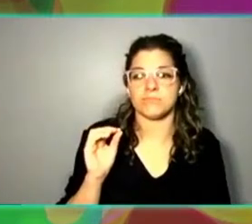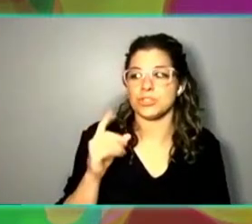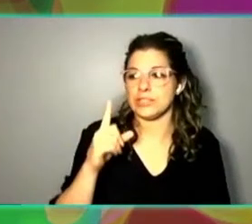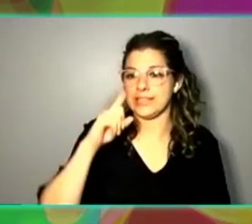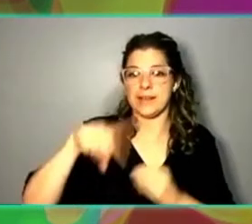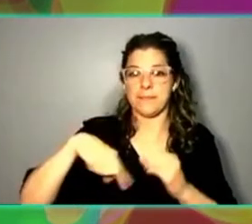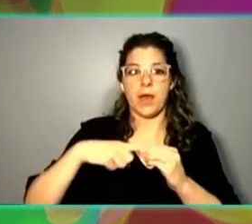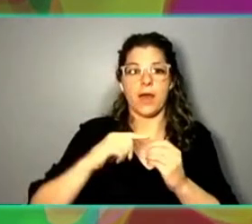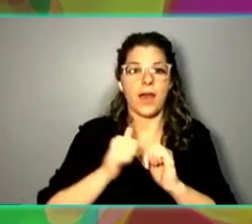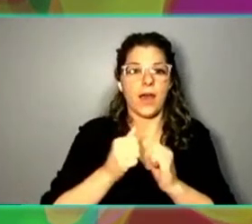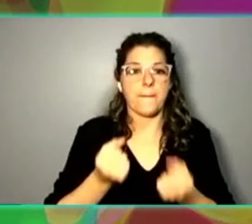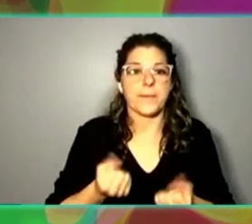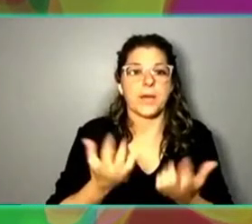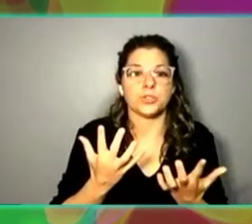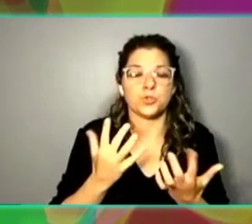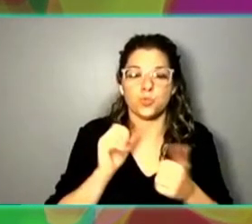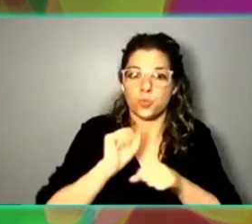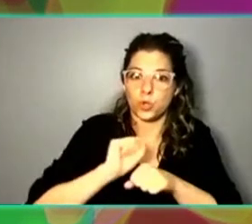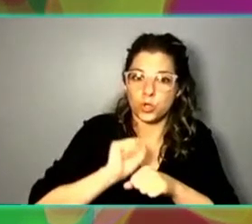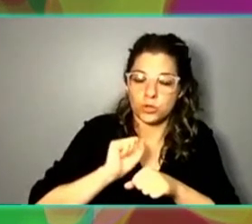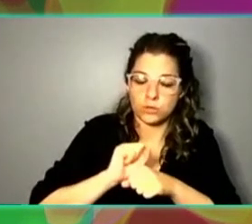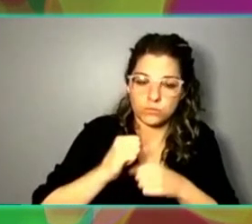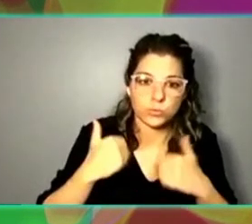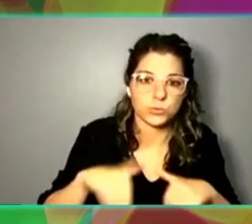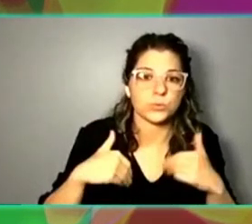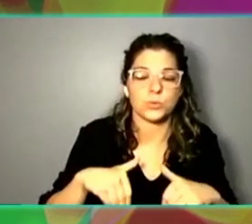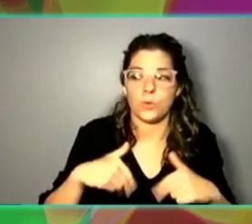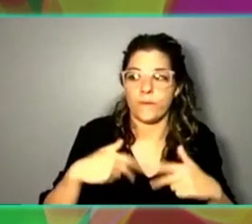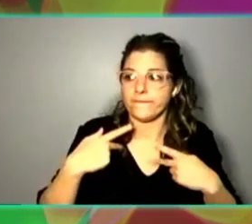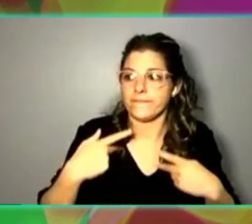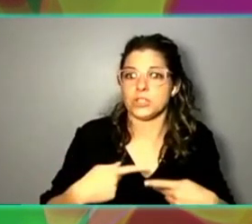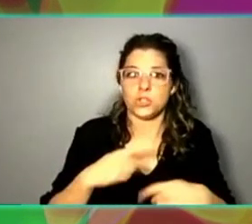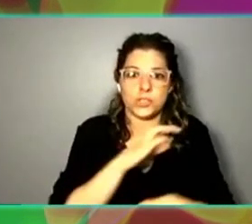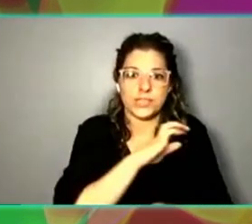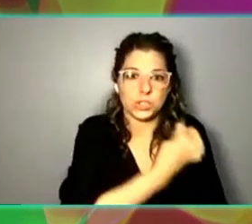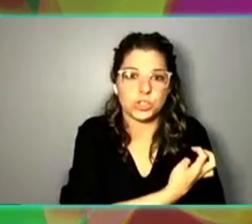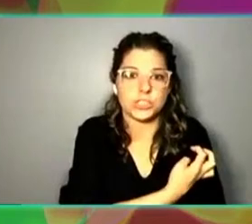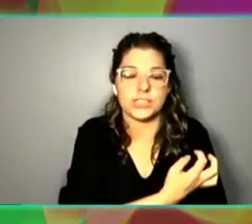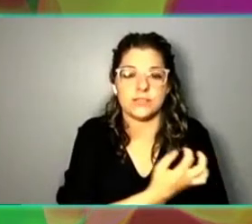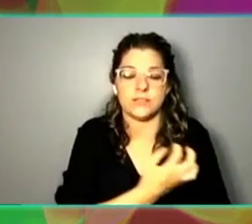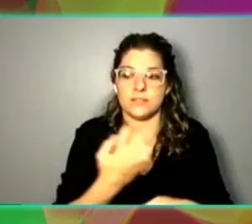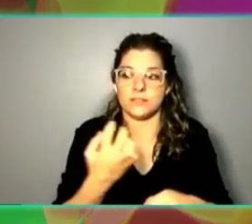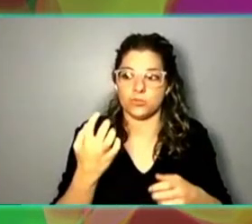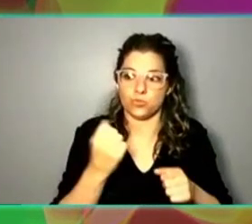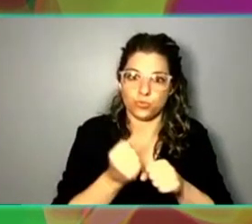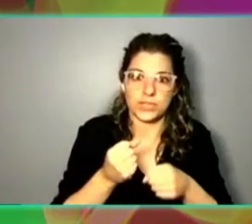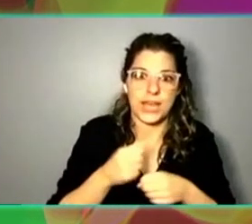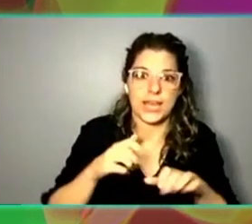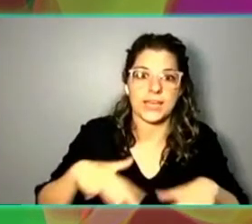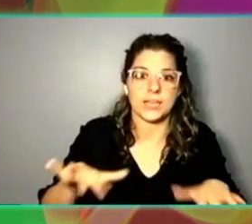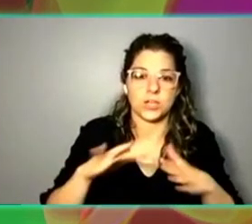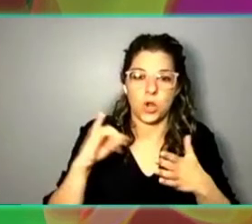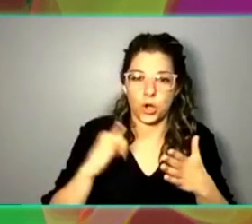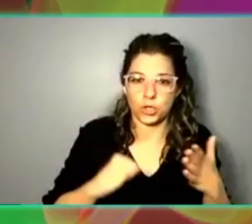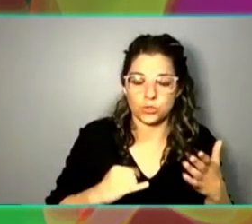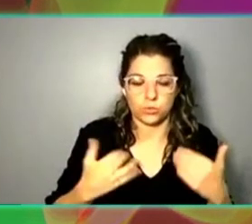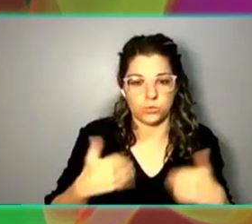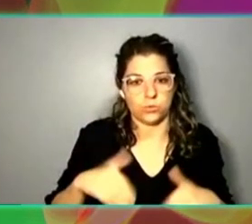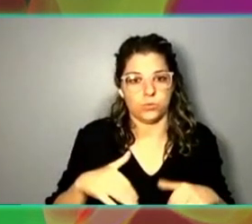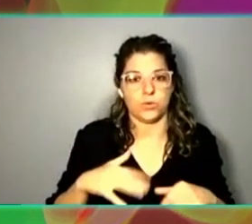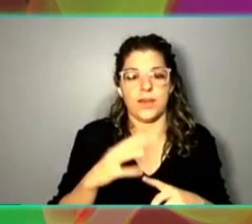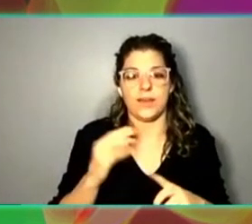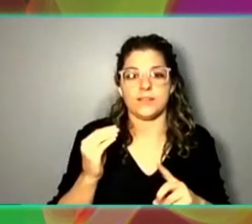much work and like physical energy it is to create art.